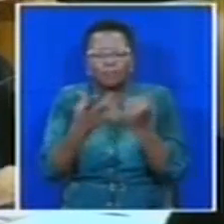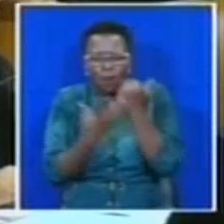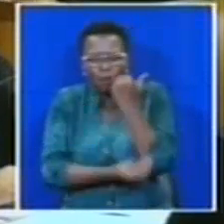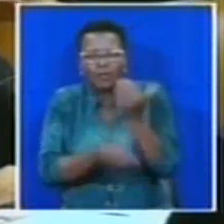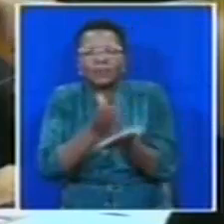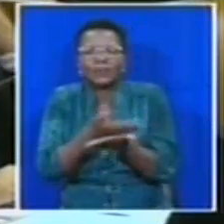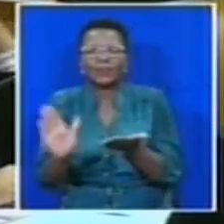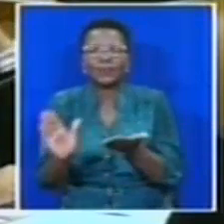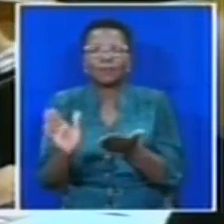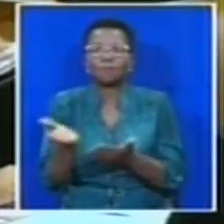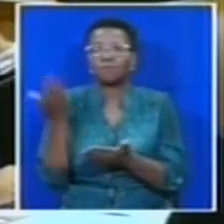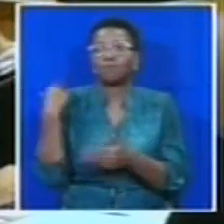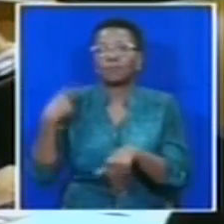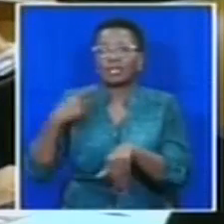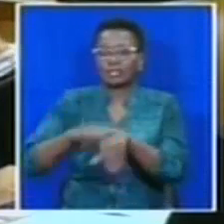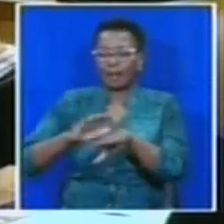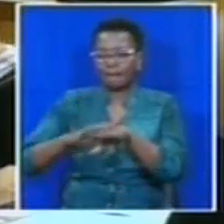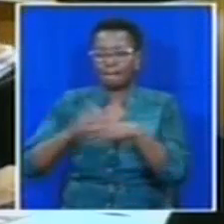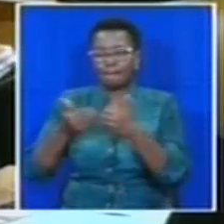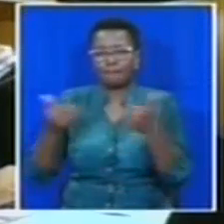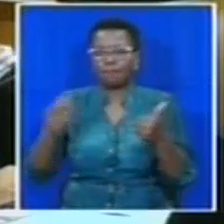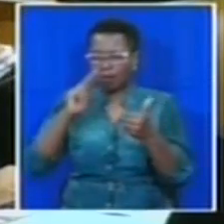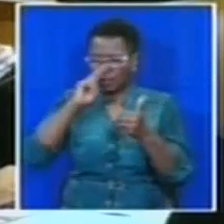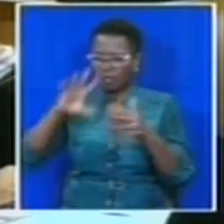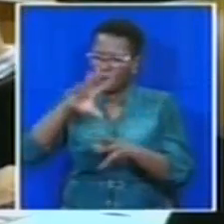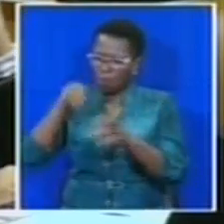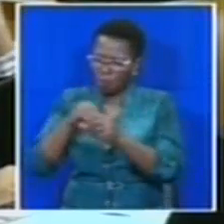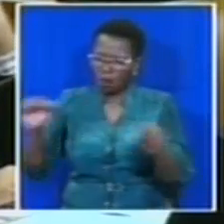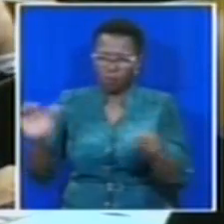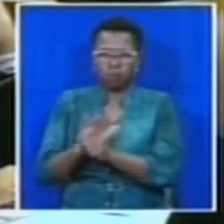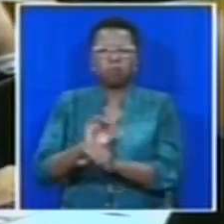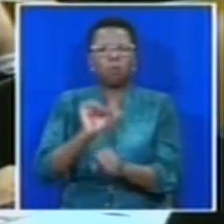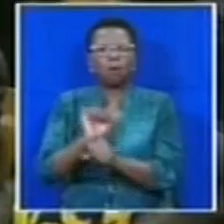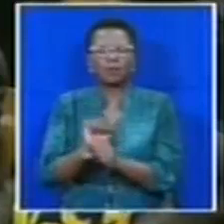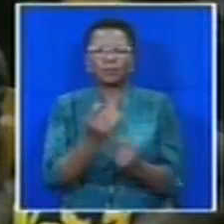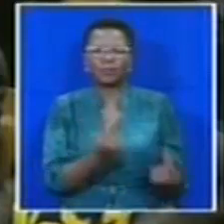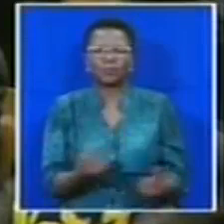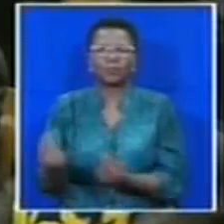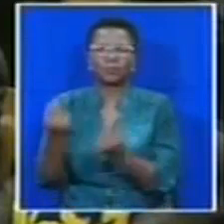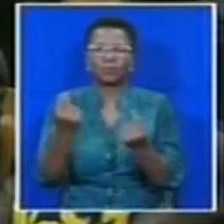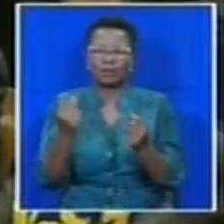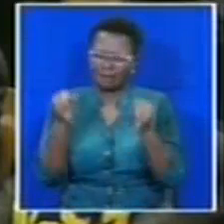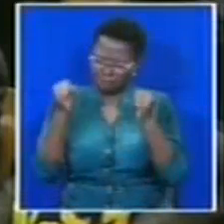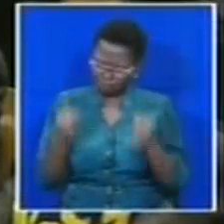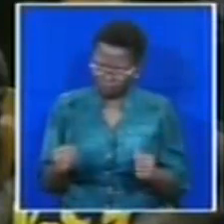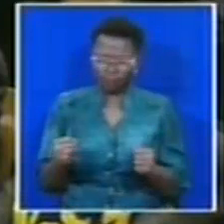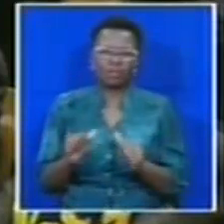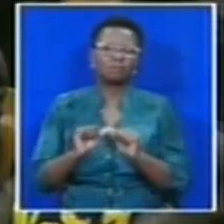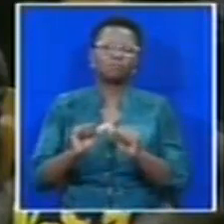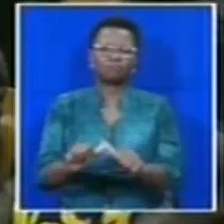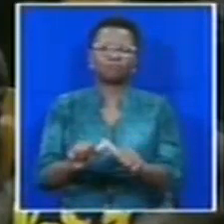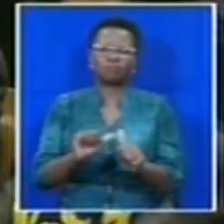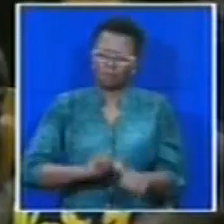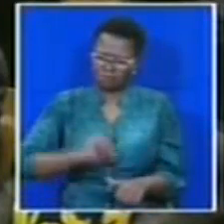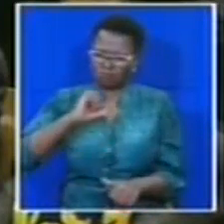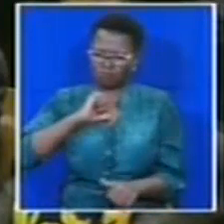historic past, we need a collective, concerted effort. We must let hope and resilience triumph